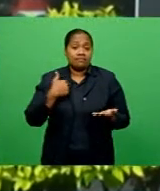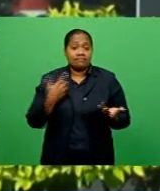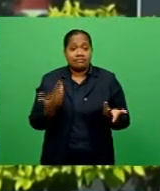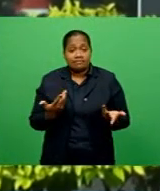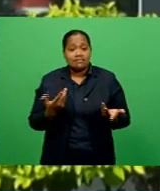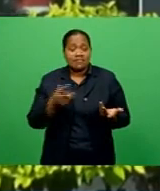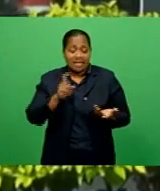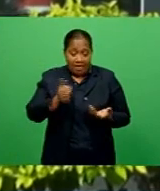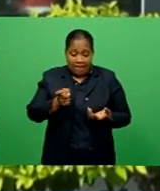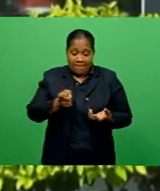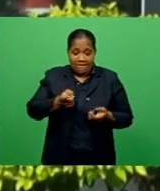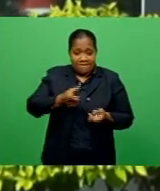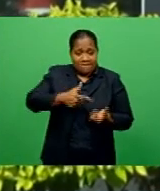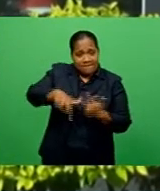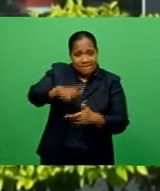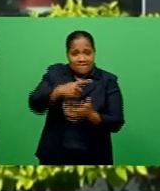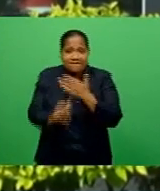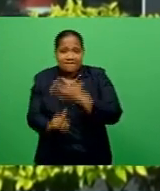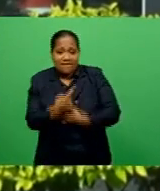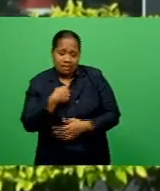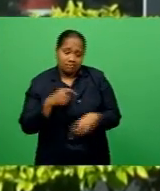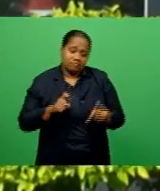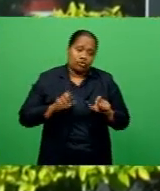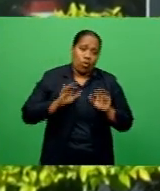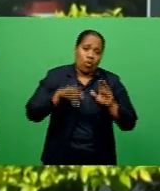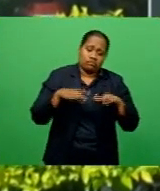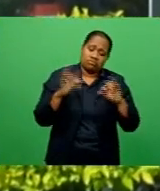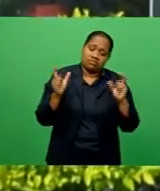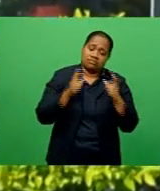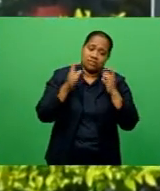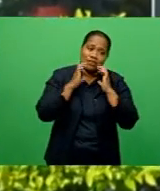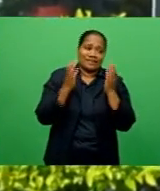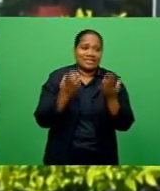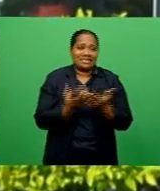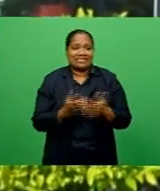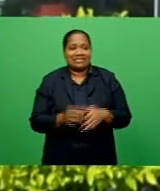For me, if the cyclone hits, I will just stay home and celebrate Christmas.